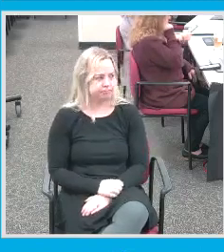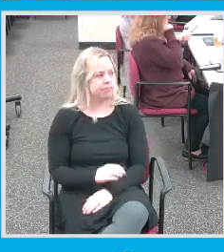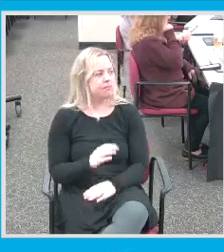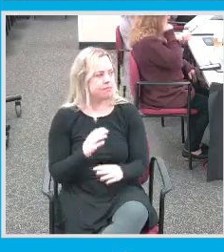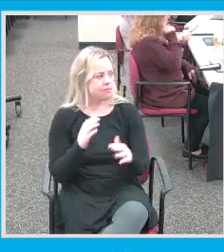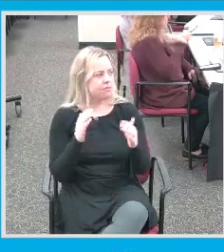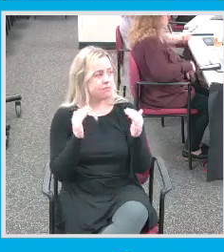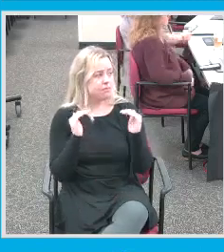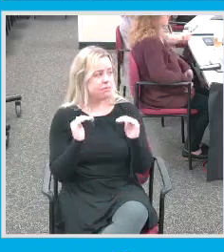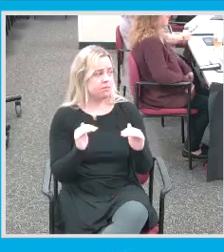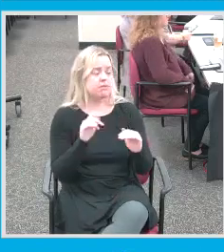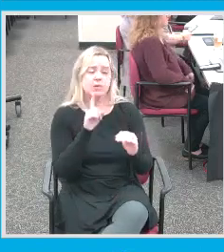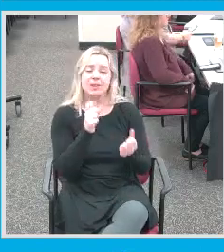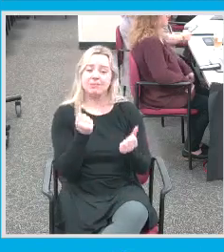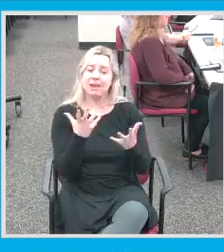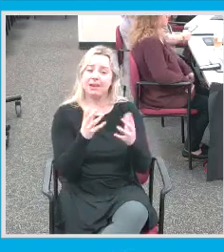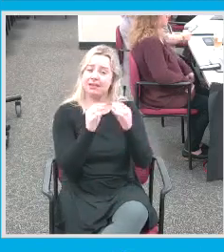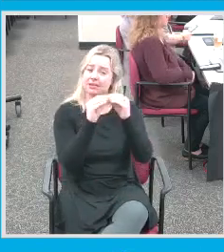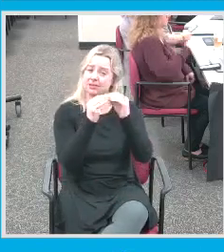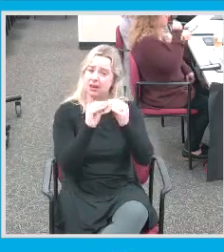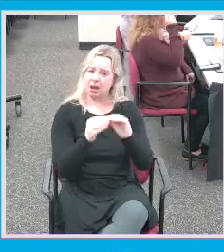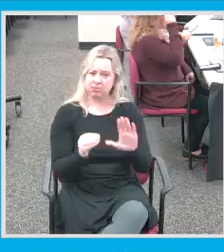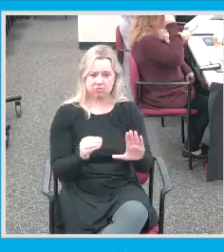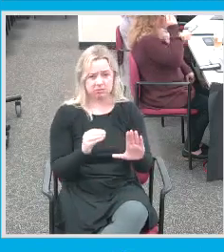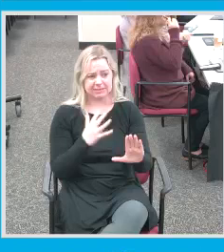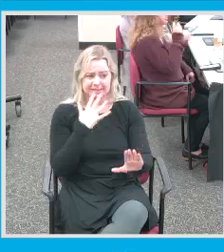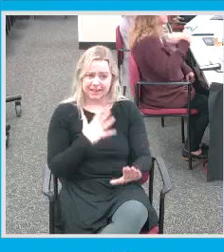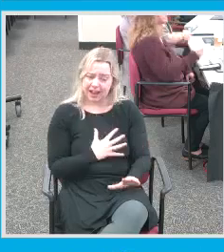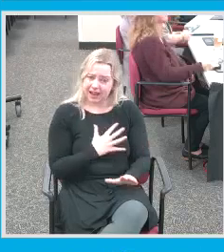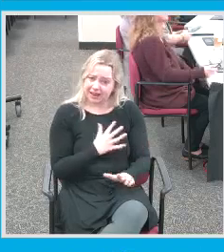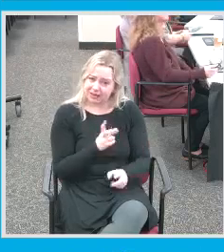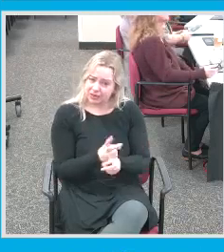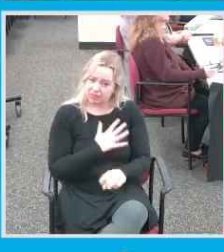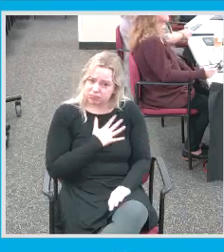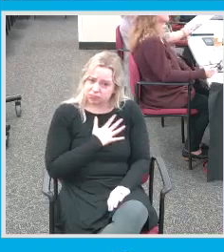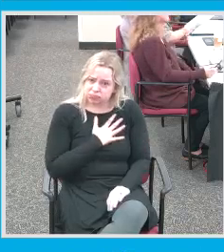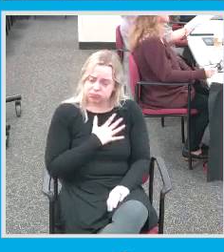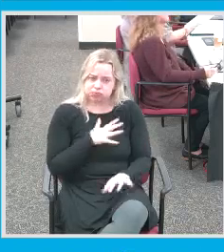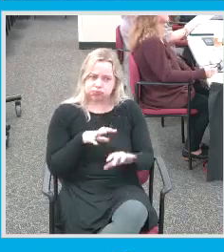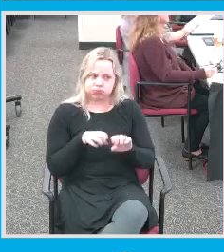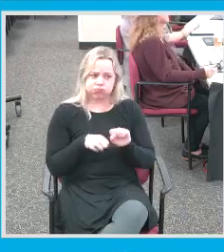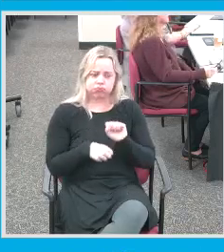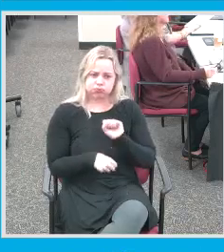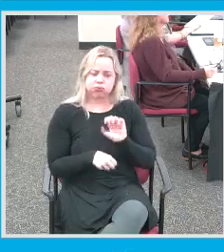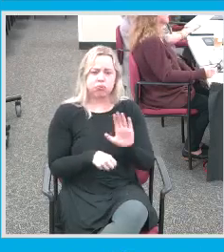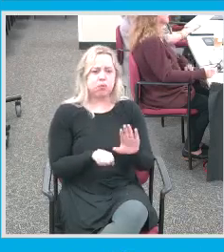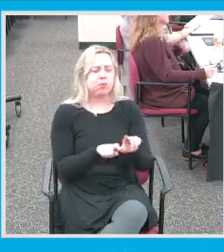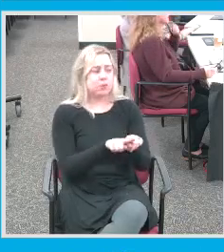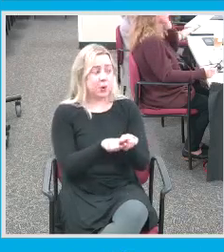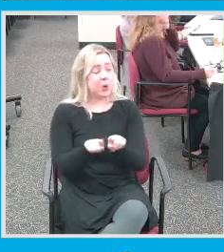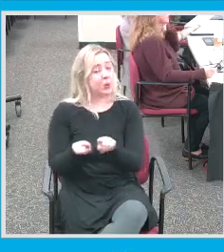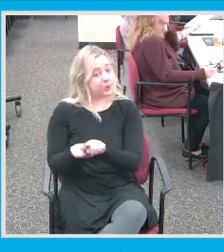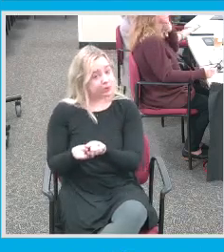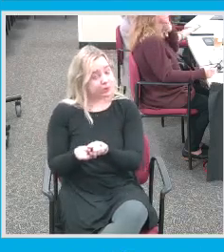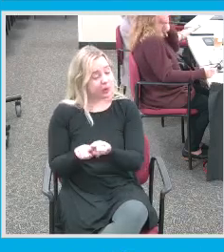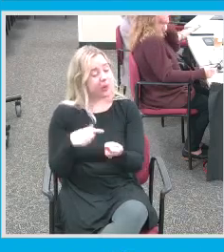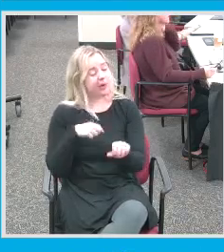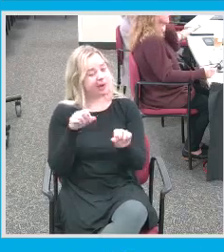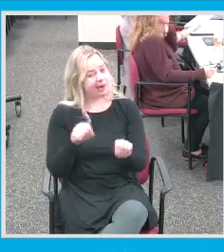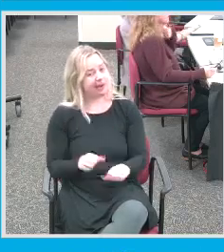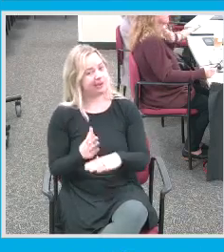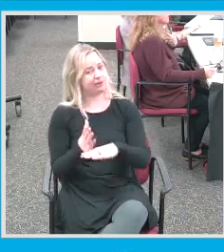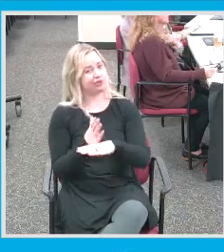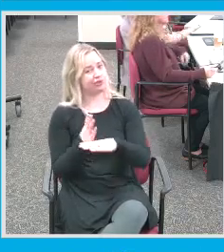So a lot of these numbers can be really sad and hard to process. And so I also get to share some of the really